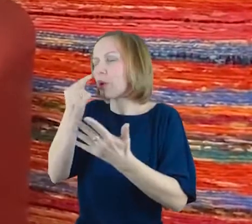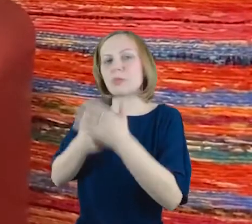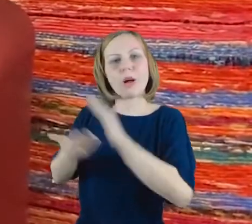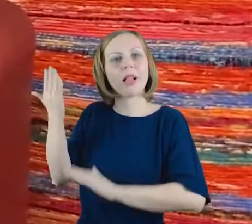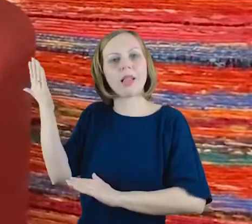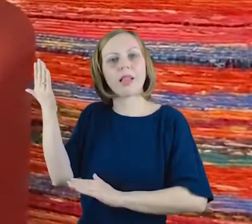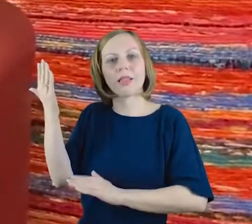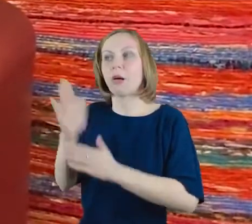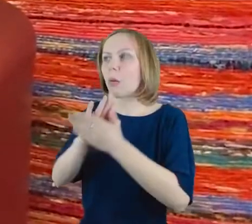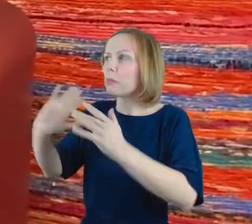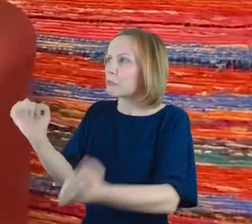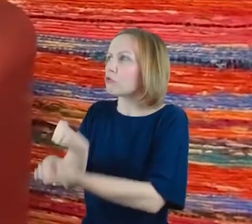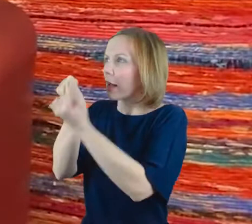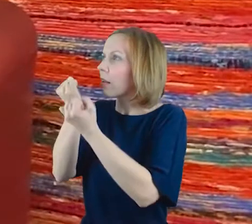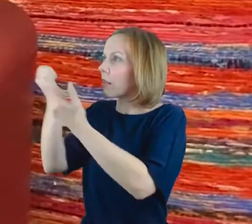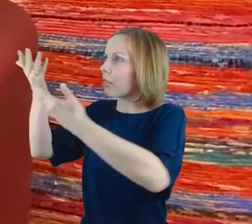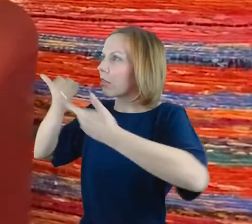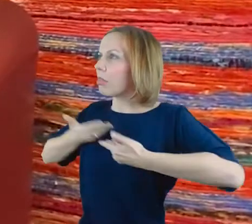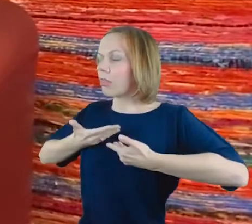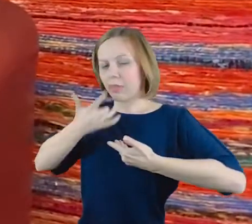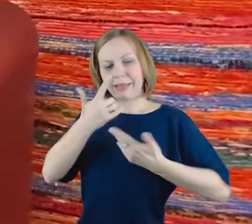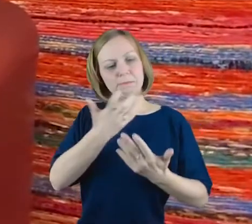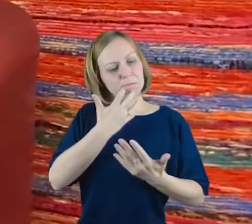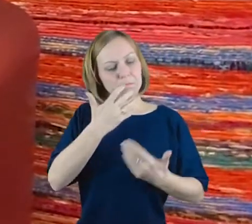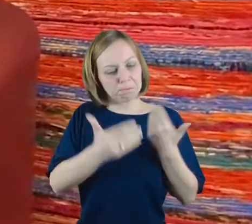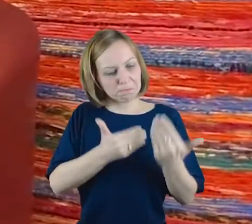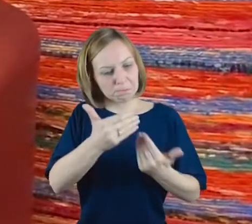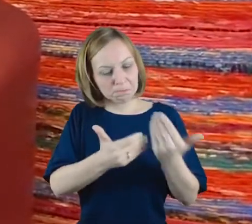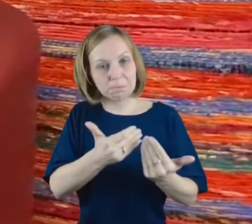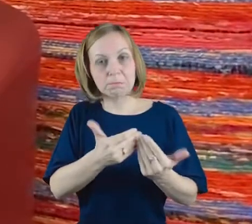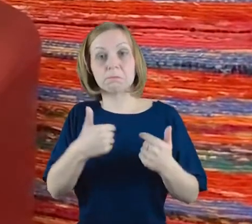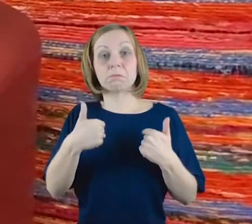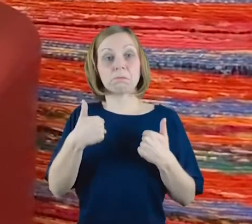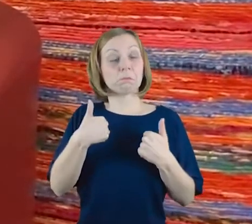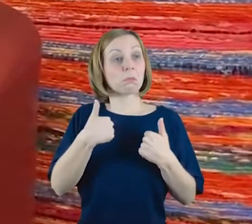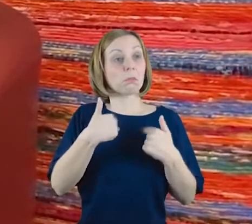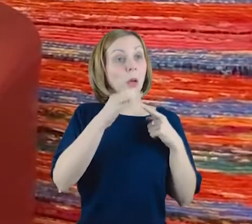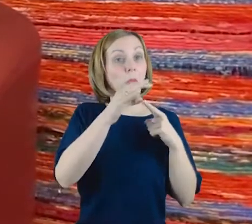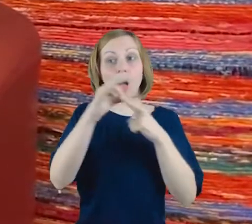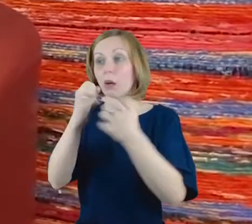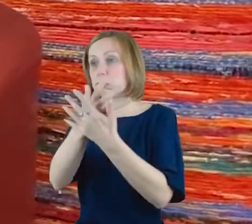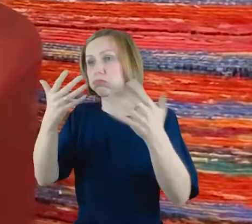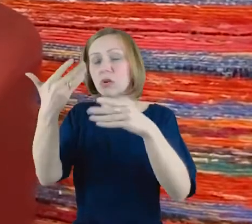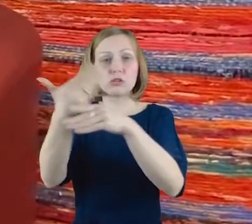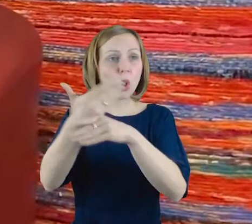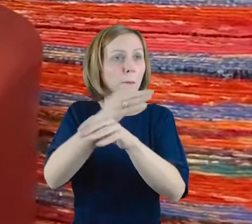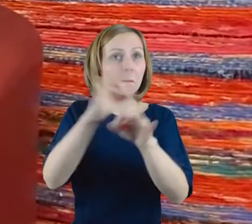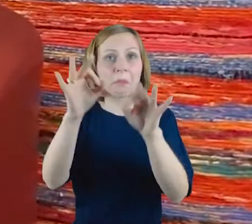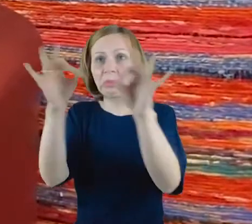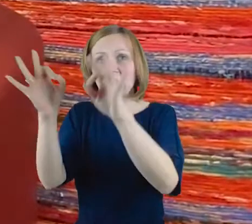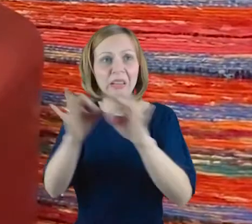know, and it gives you the strength to get through this difficult time. Like I said, I've applied for a lot of jobs. Nothing as